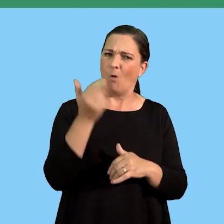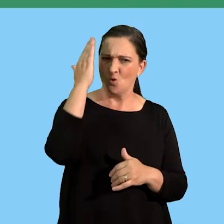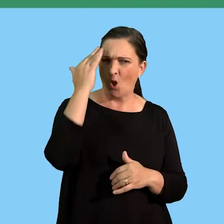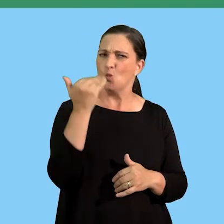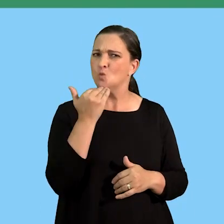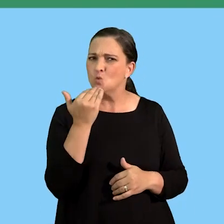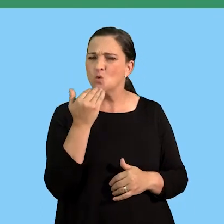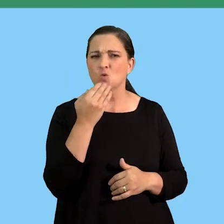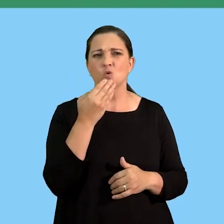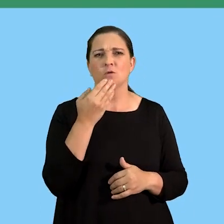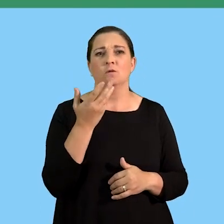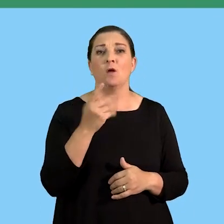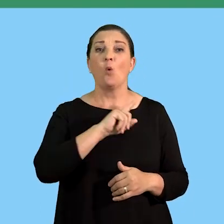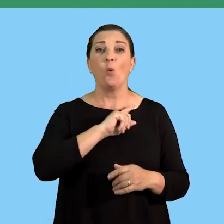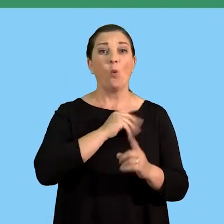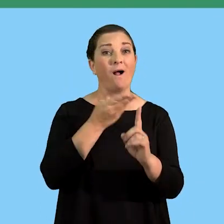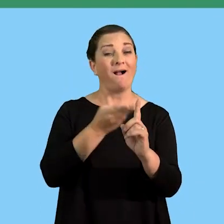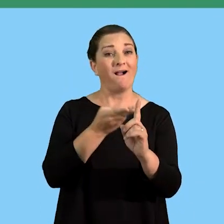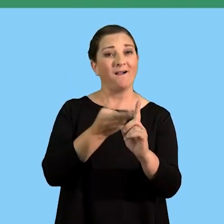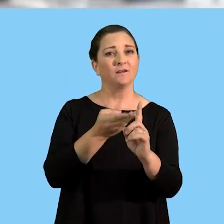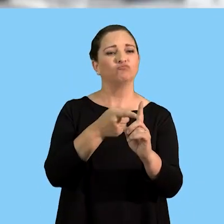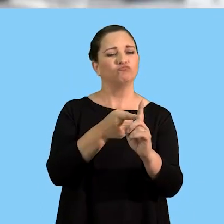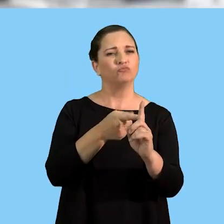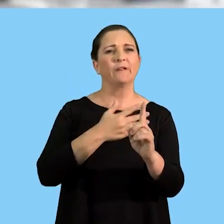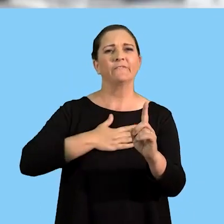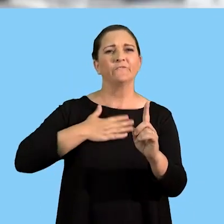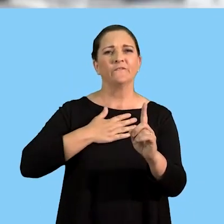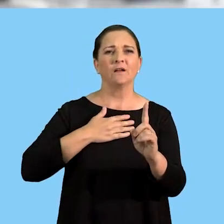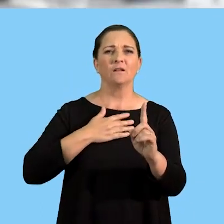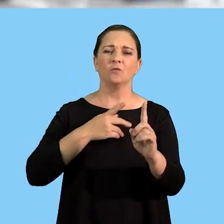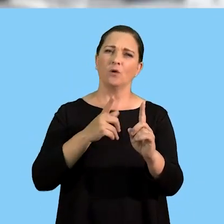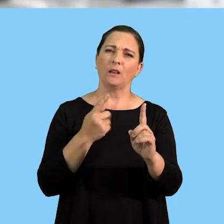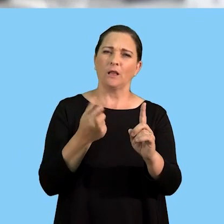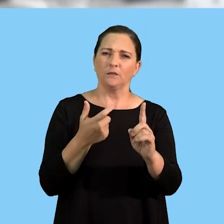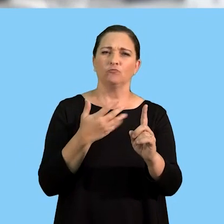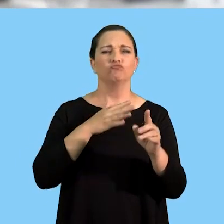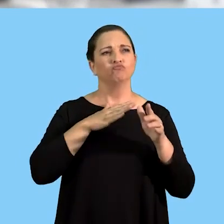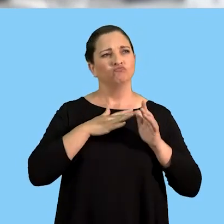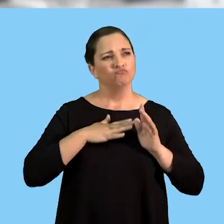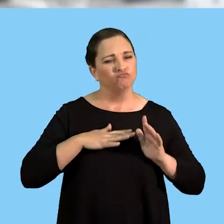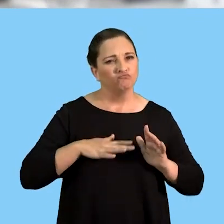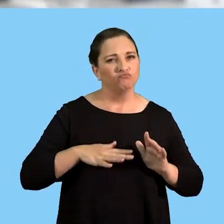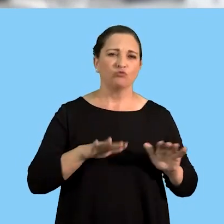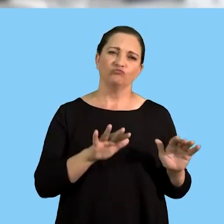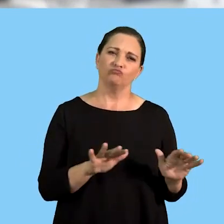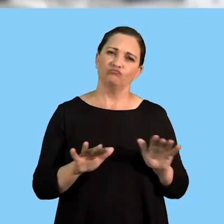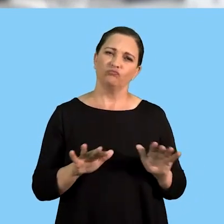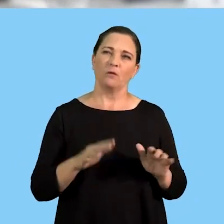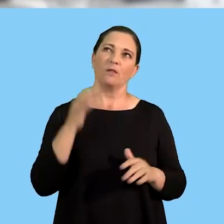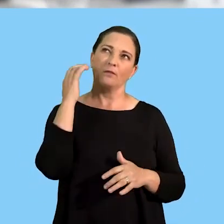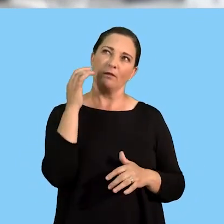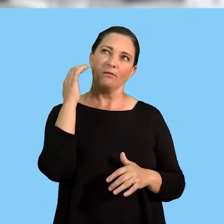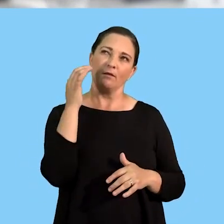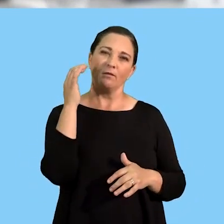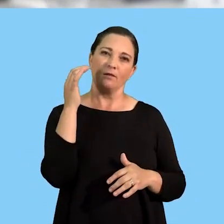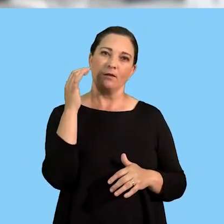then introduce all the people that are there so that the interviewee can feel a little bit relaxed and is